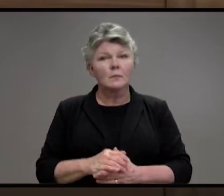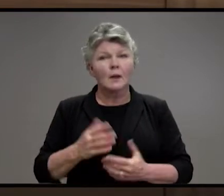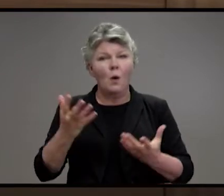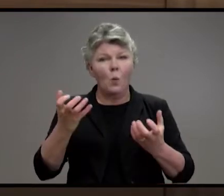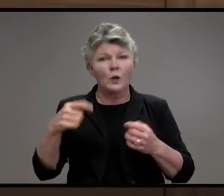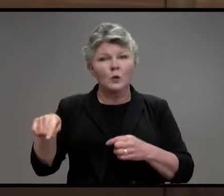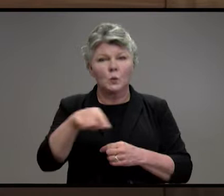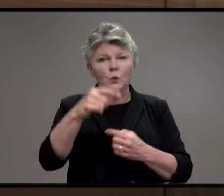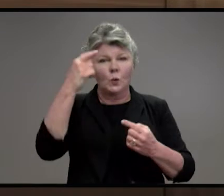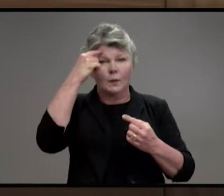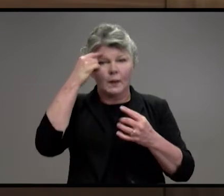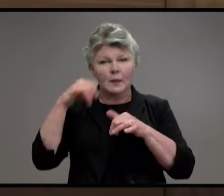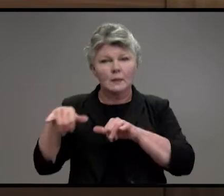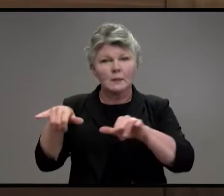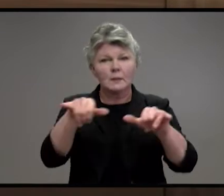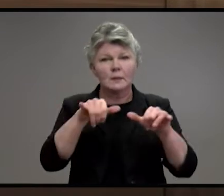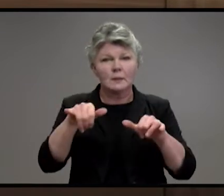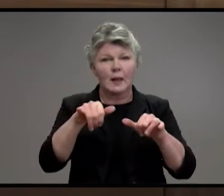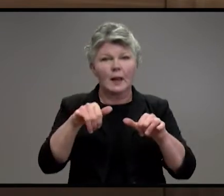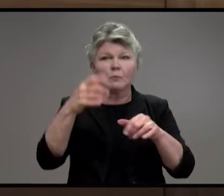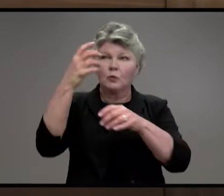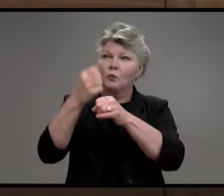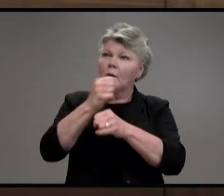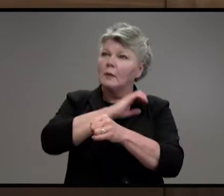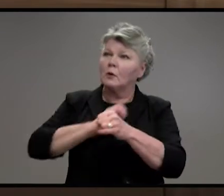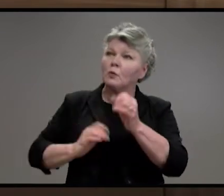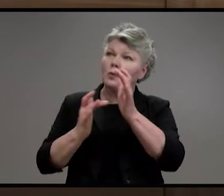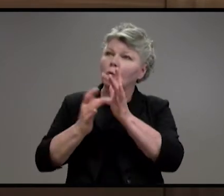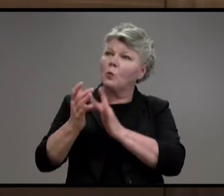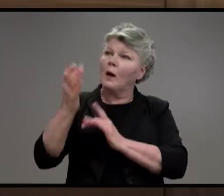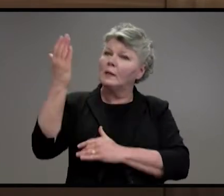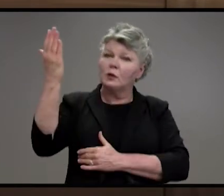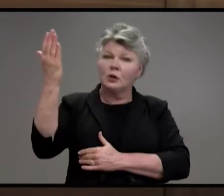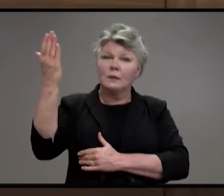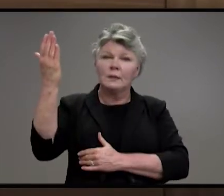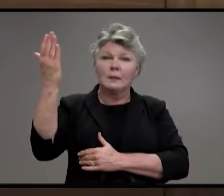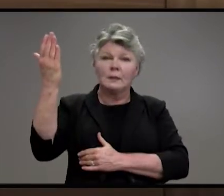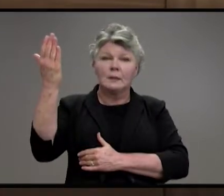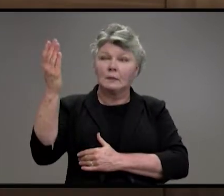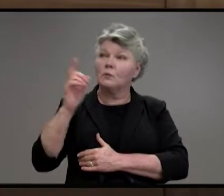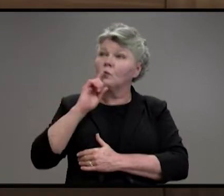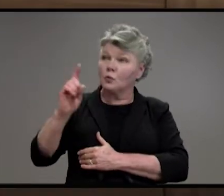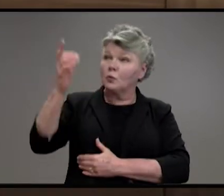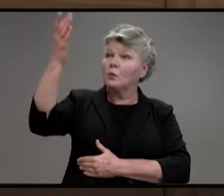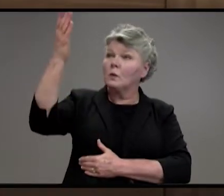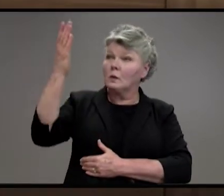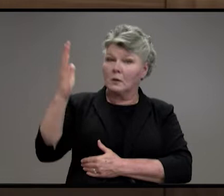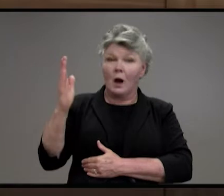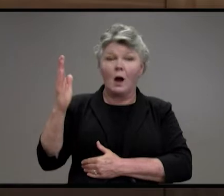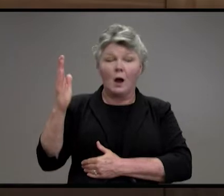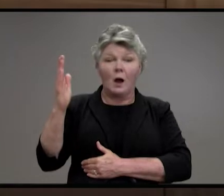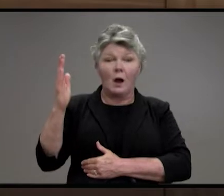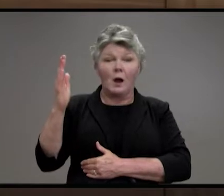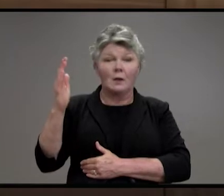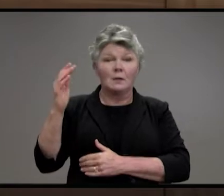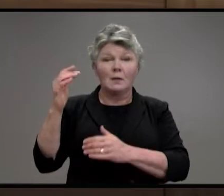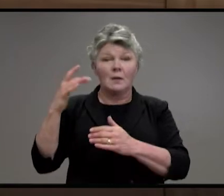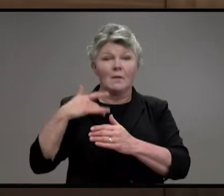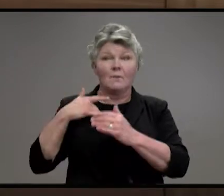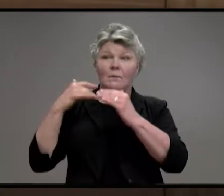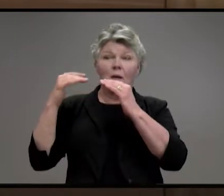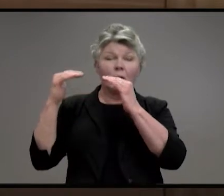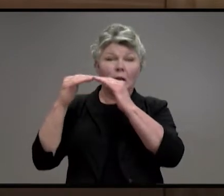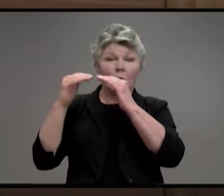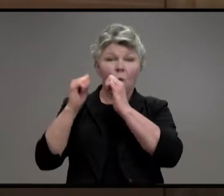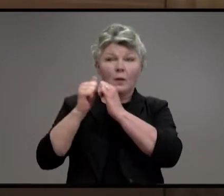yourselves, which is yours in Christ Jesus, who, though he was in the form of God, did not count equality with God a thing to be